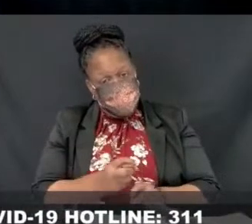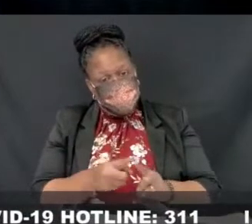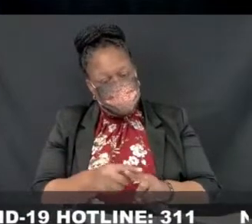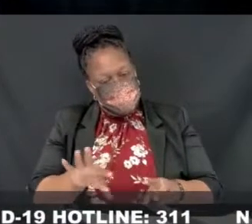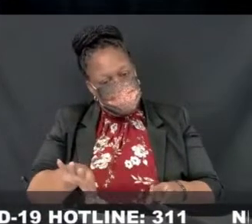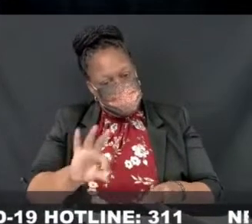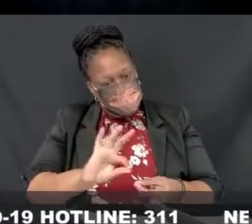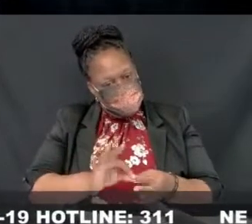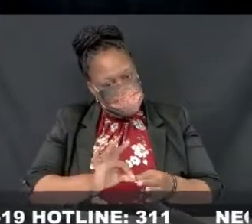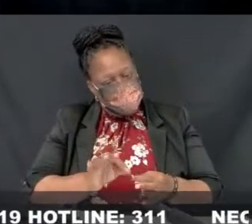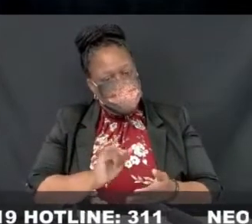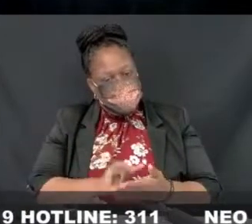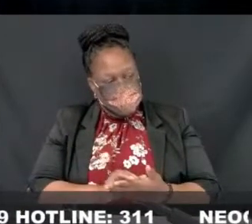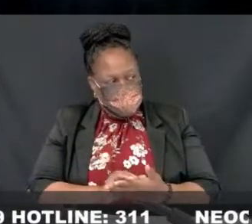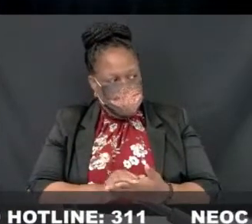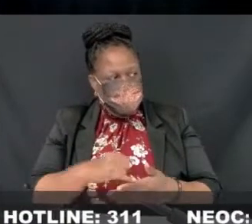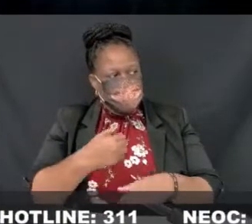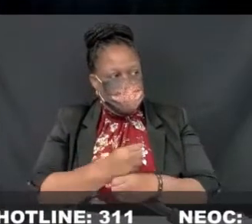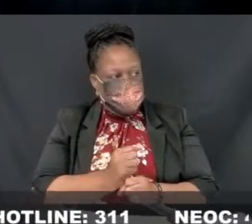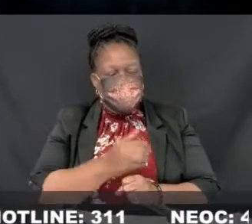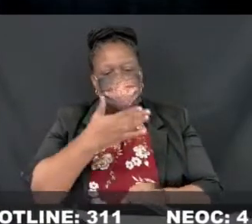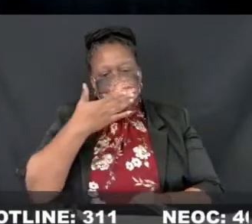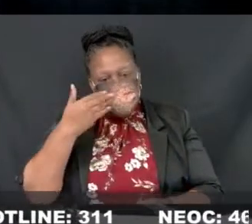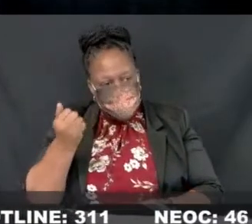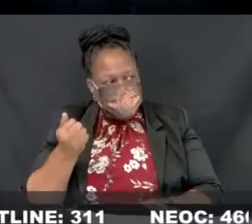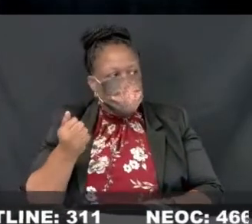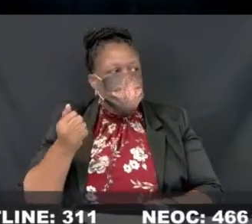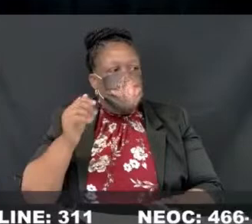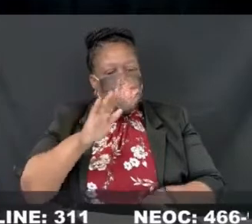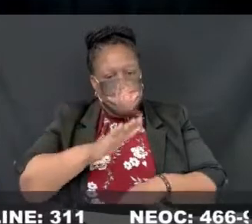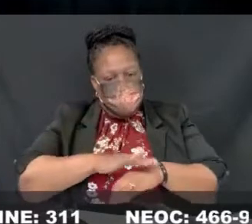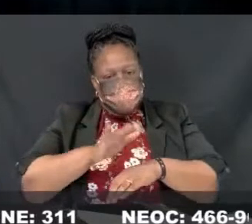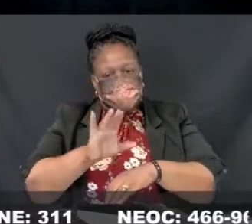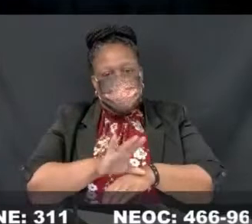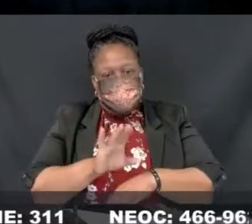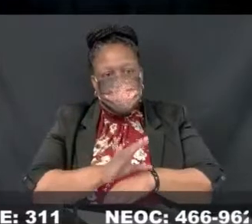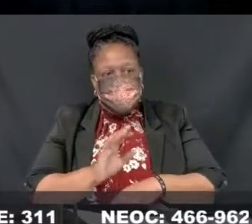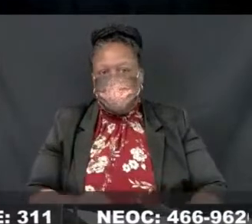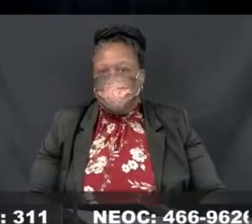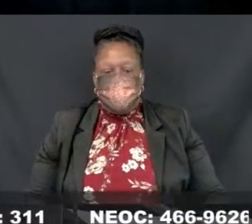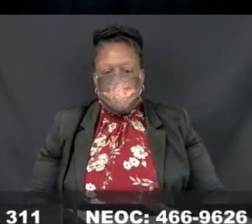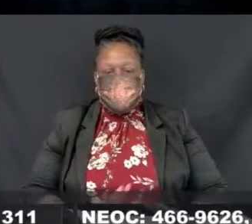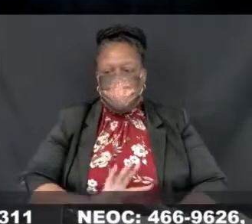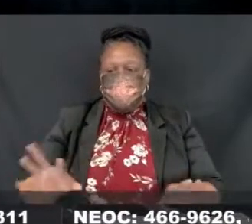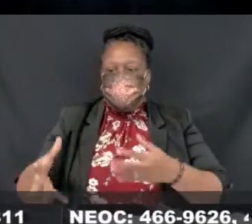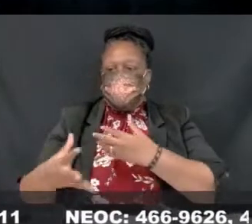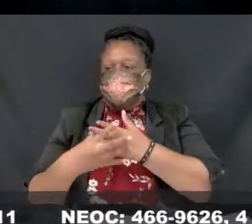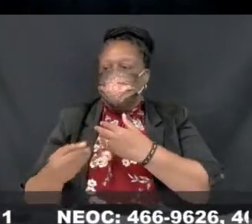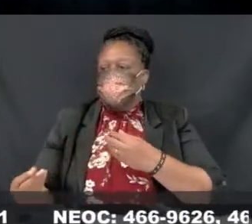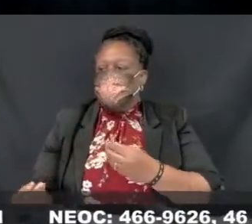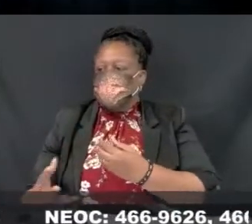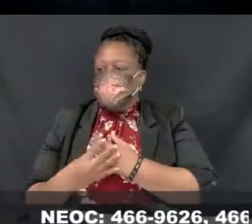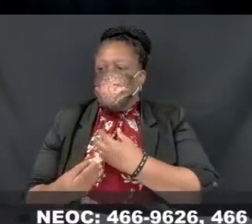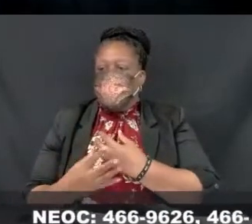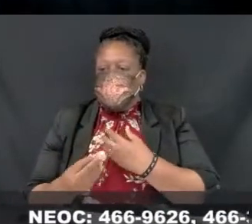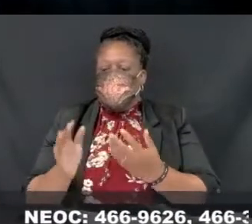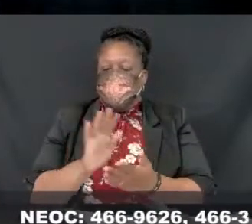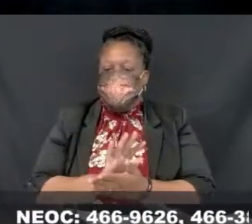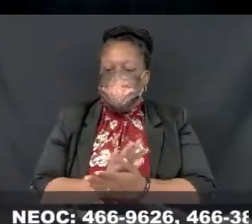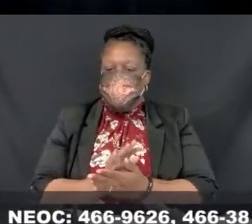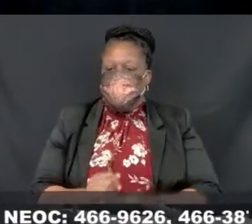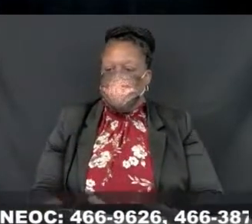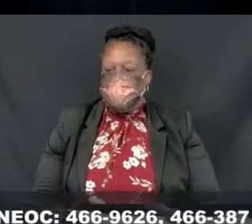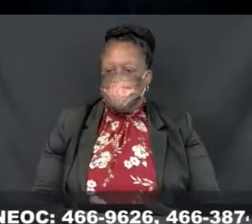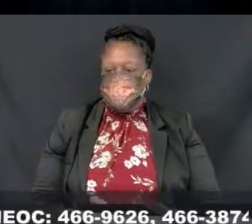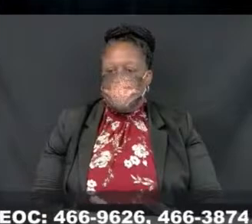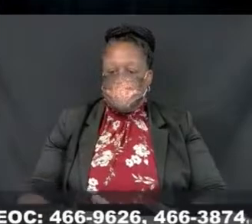concept, and they actually brought it to reality. So no longer you have to follow the immigration and customs form and walk with it in your